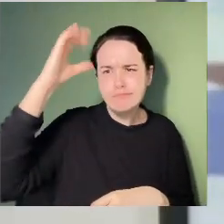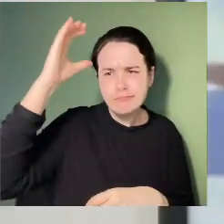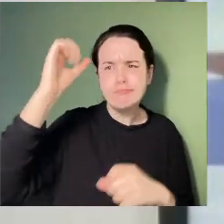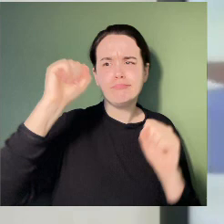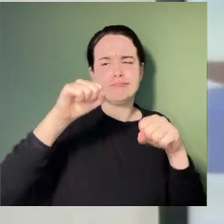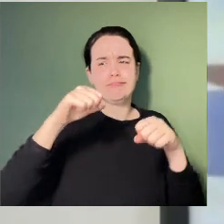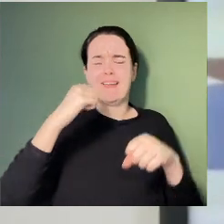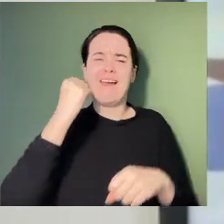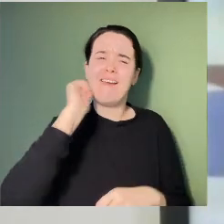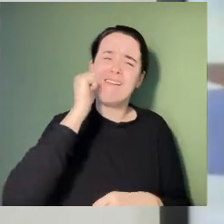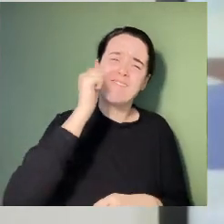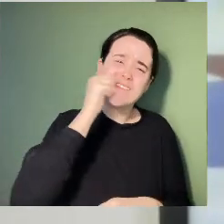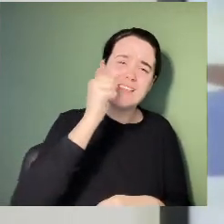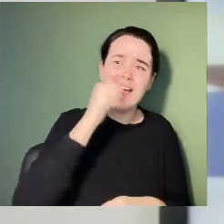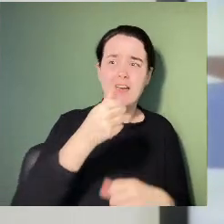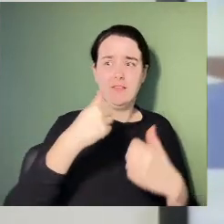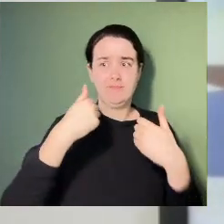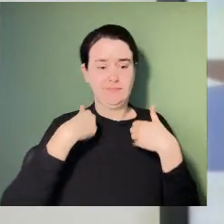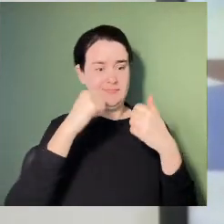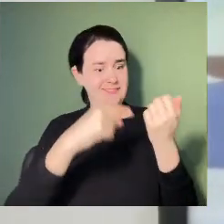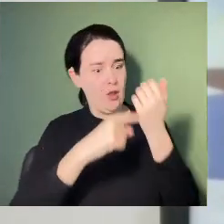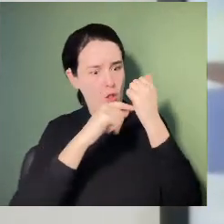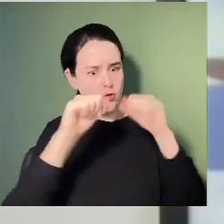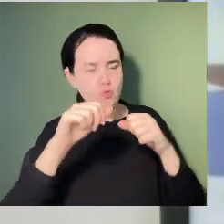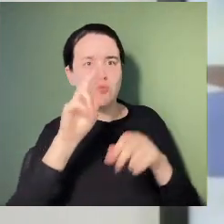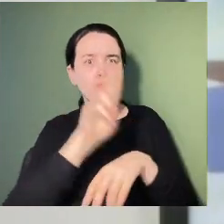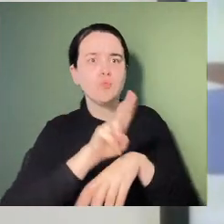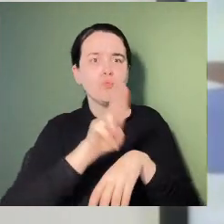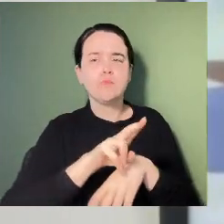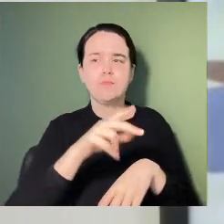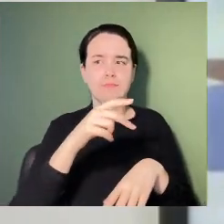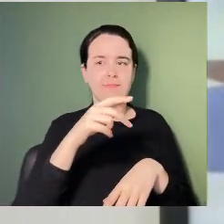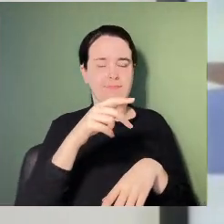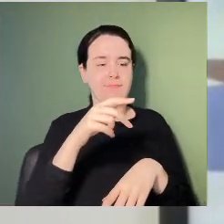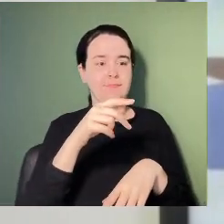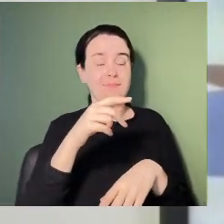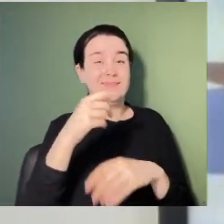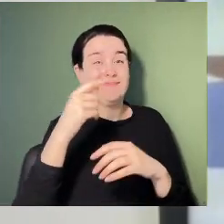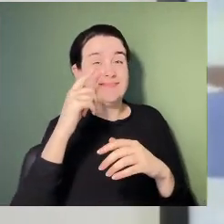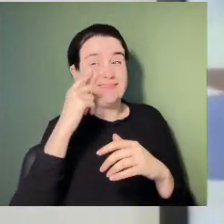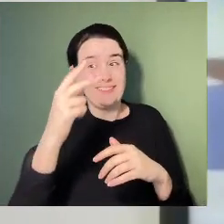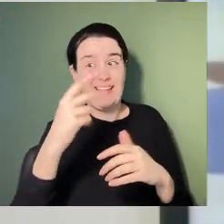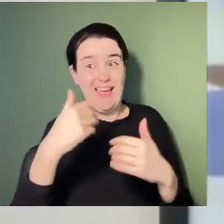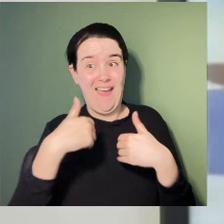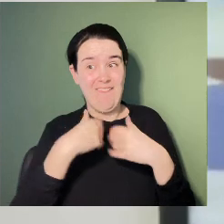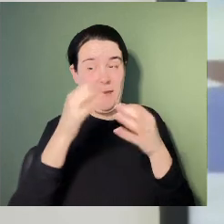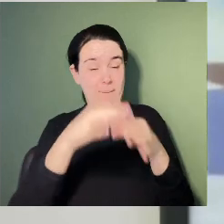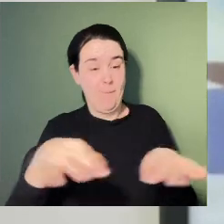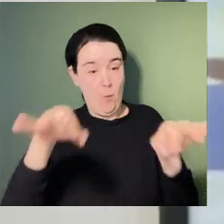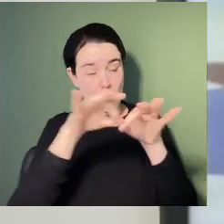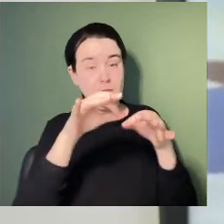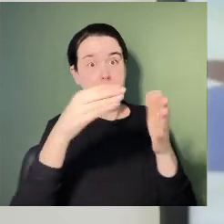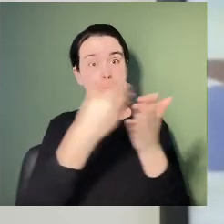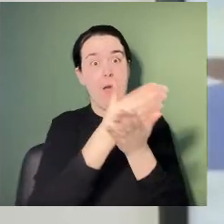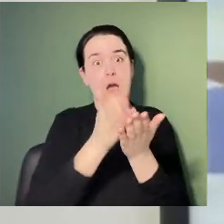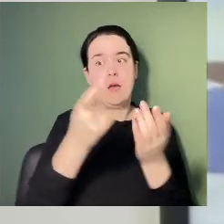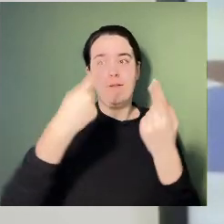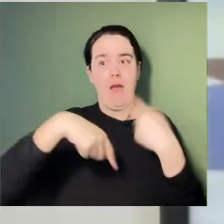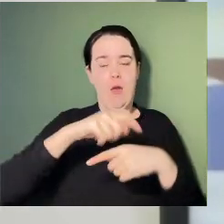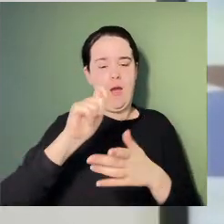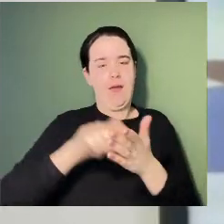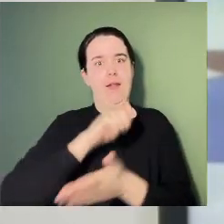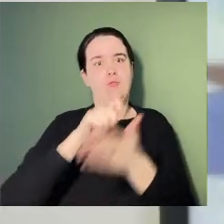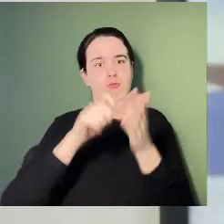single day. And given this particular zeitgeist, it is important when we have something as pivotal